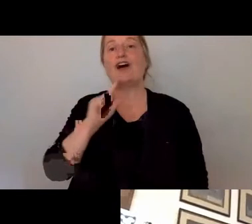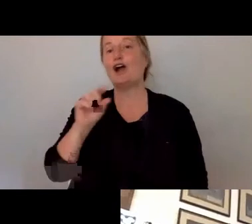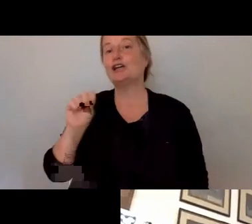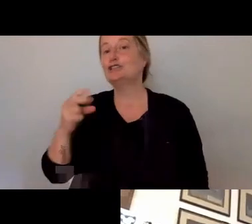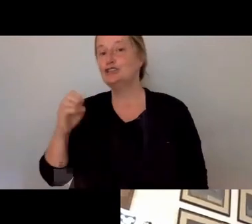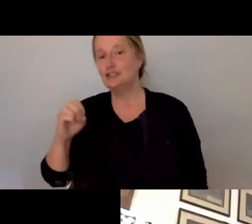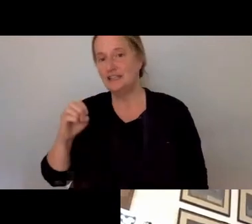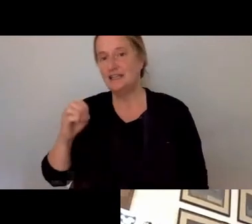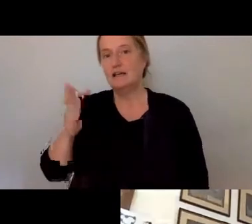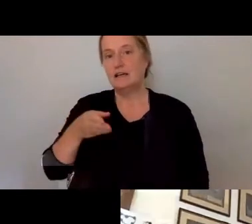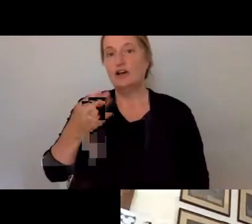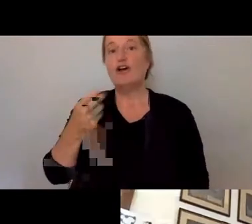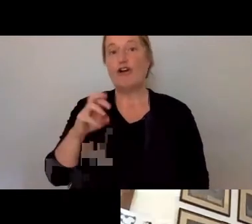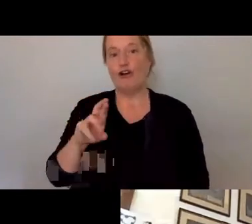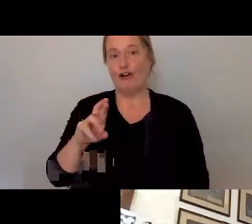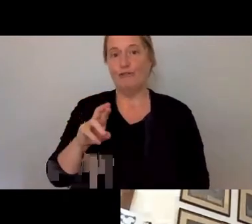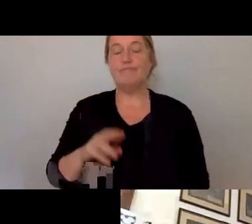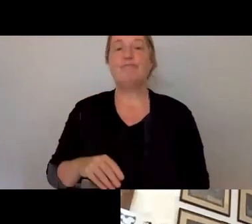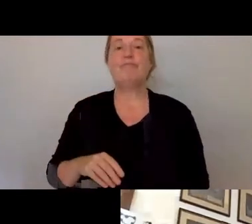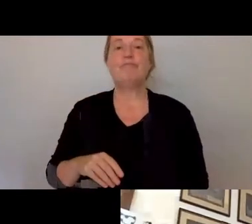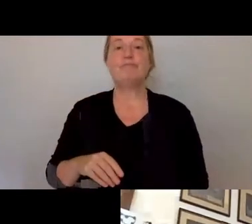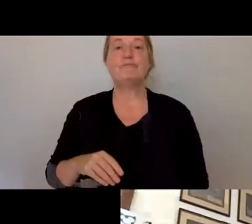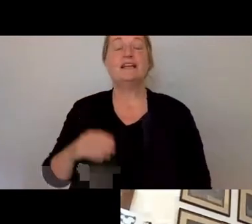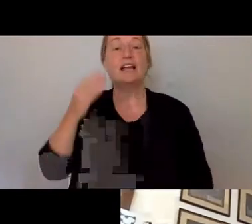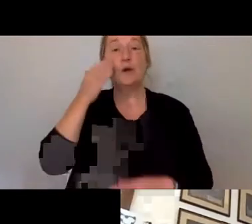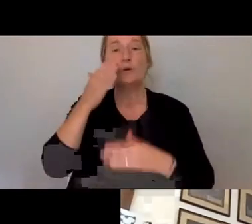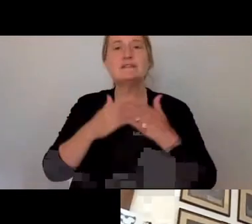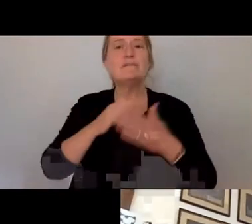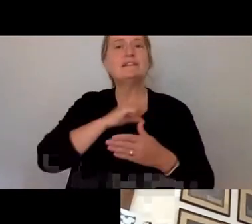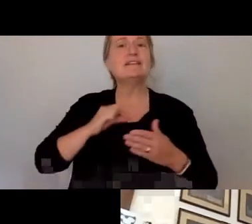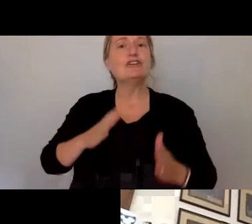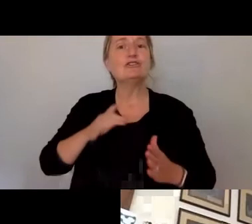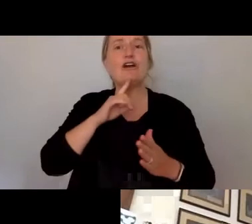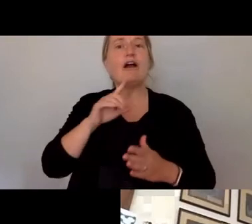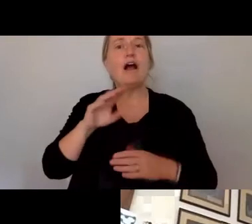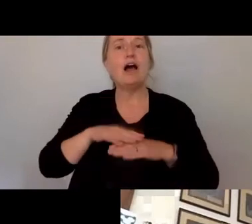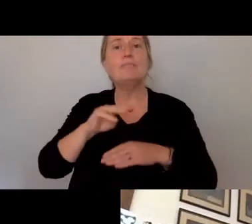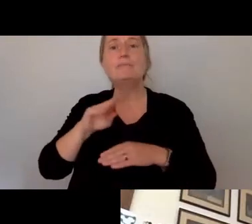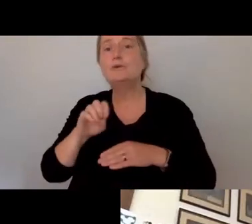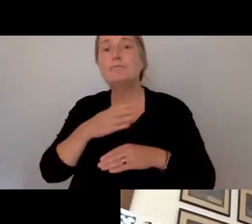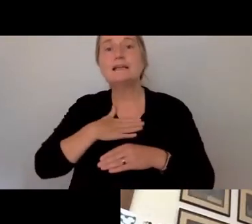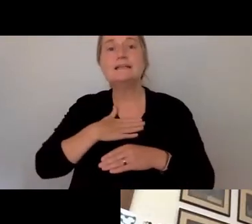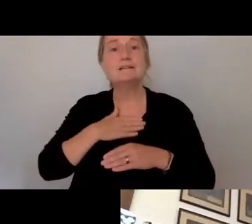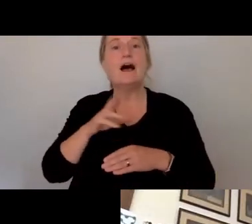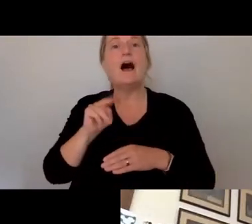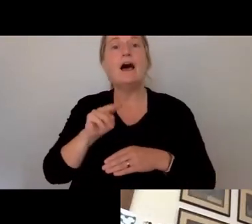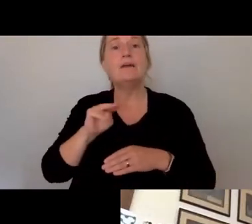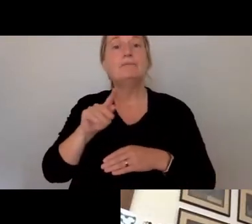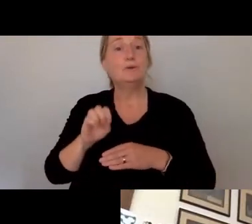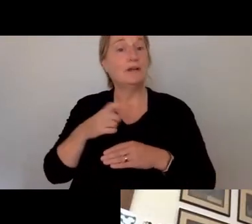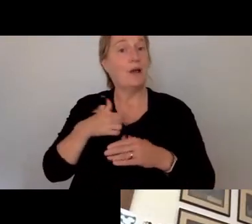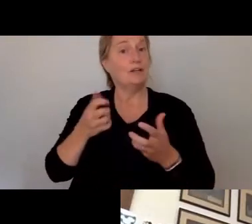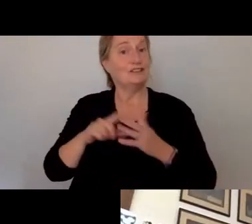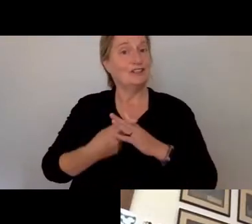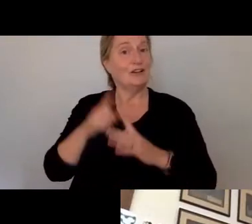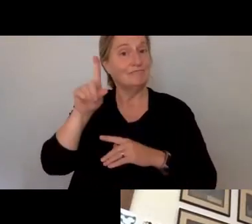So I know that our senators, some of them are muted, so if they can turn their screens on, we can get started. My first question is for Senator